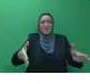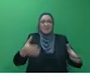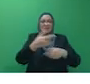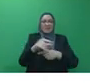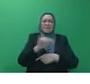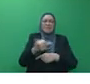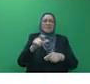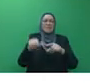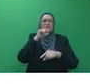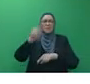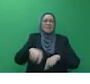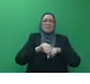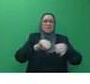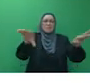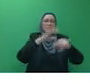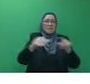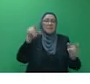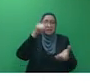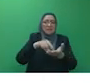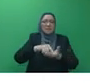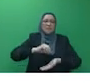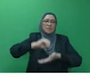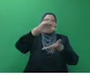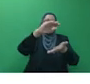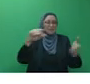this is a message so thank you very much douglas you're welcome